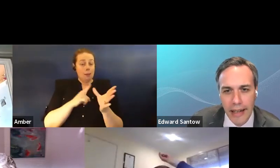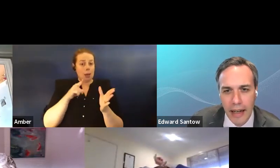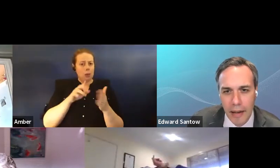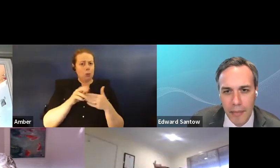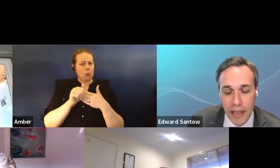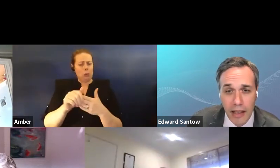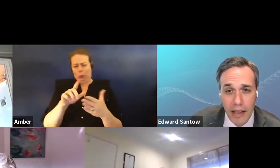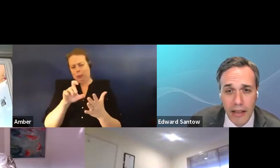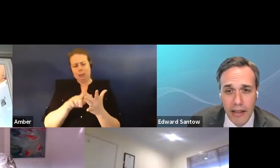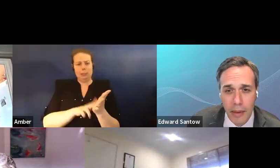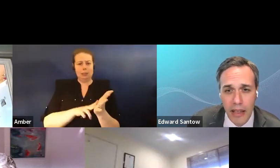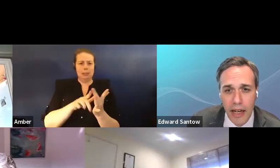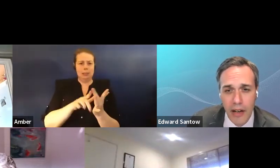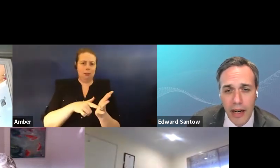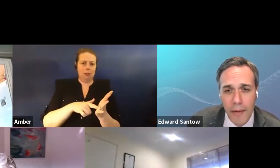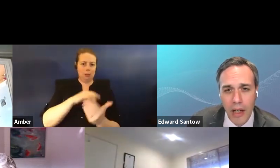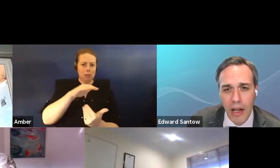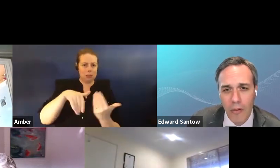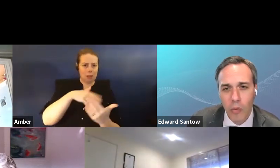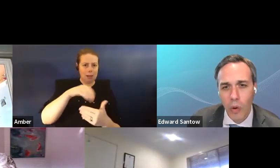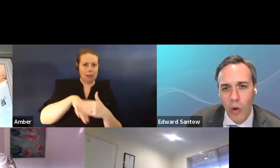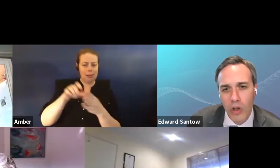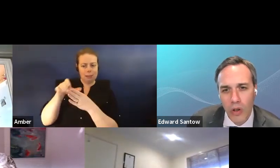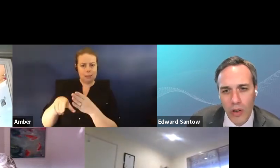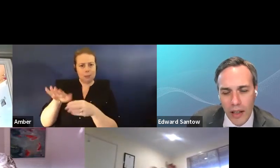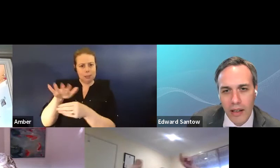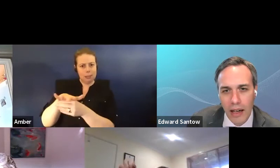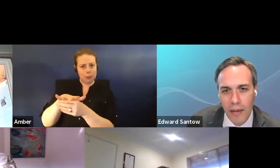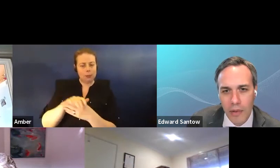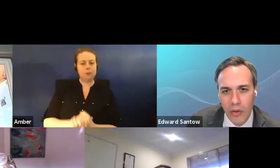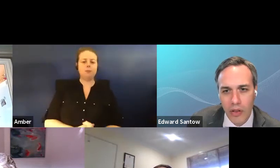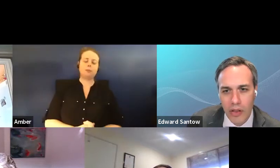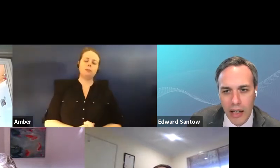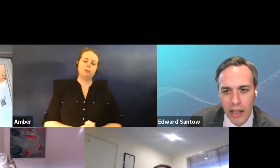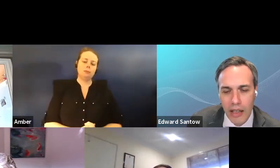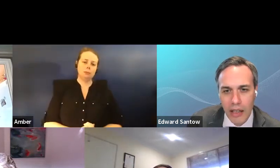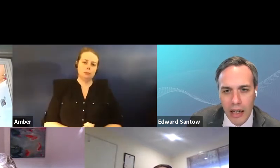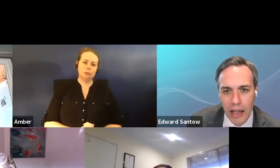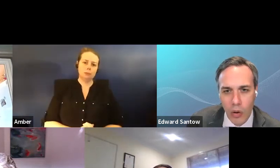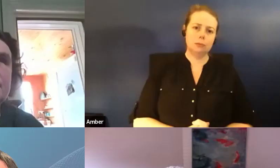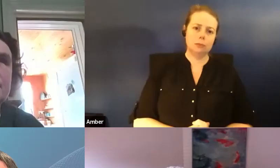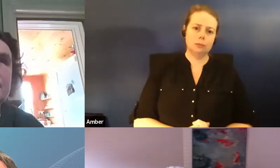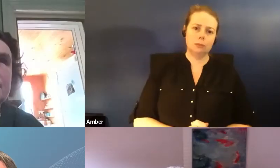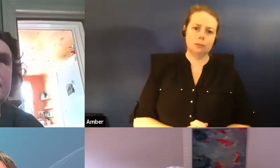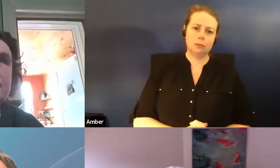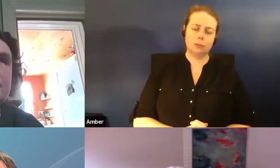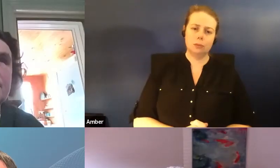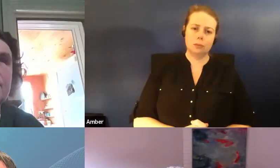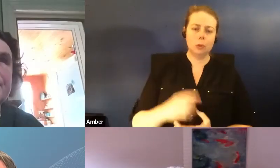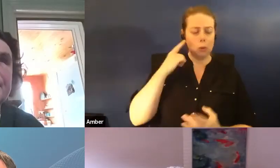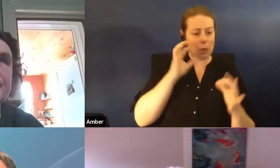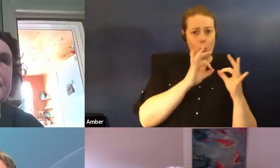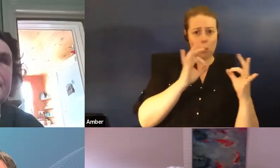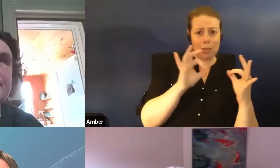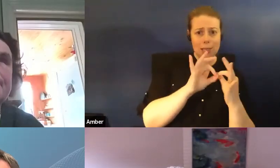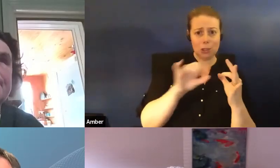society, particularly in the disability area. What do you think civil society organisations should be